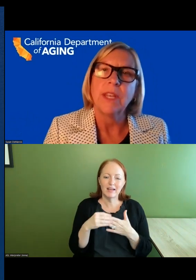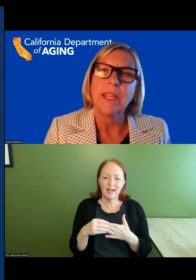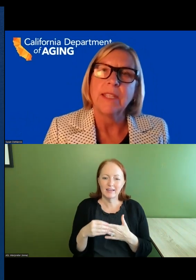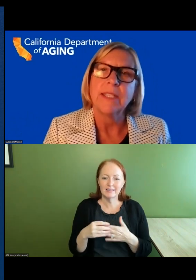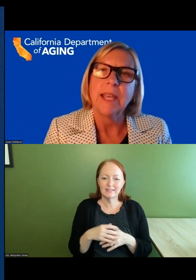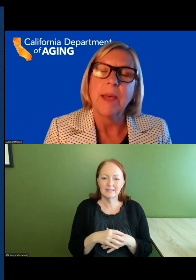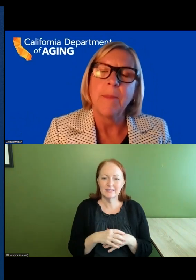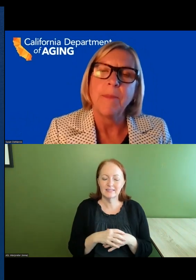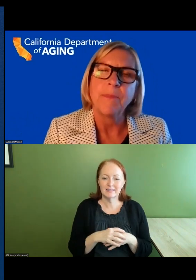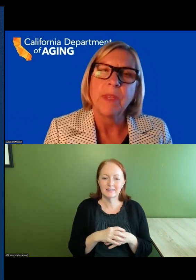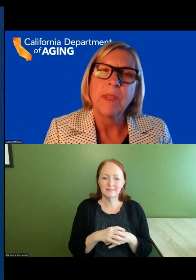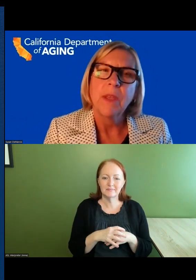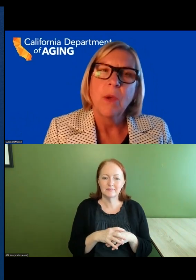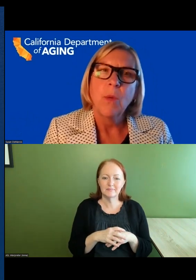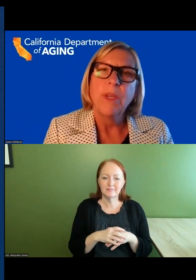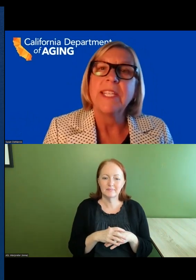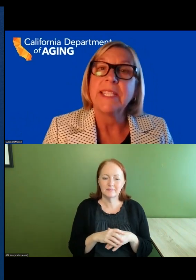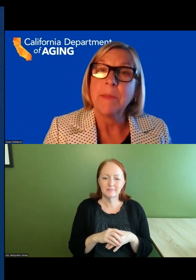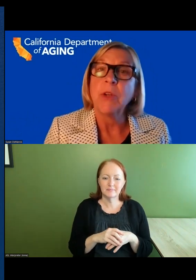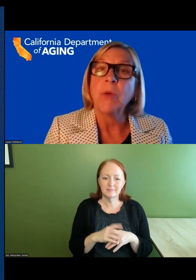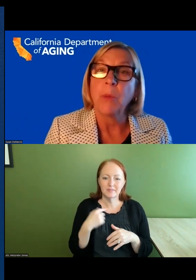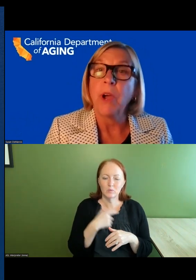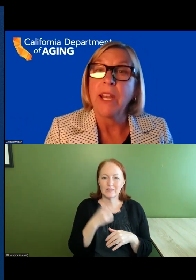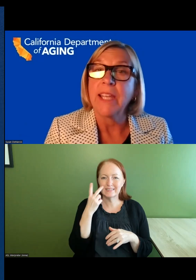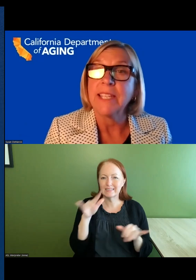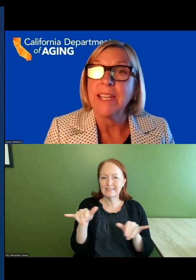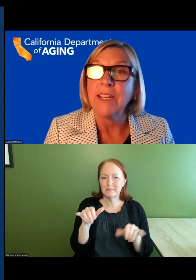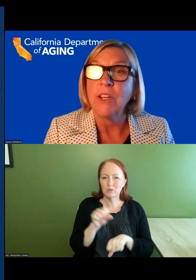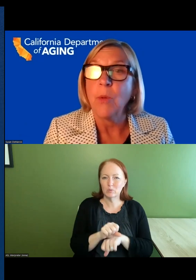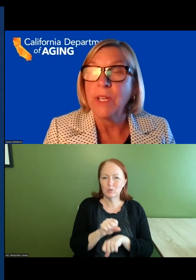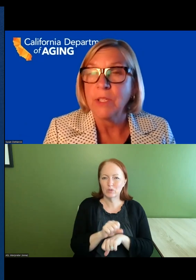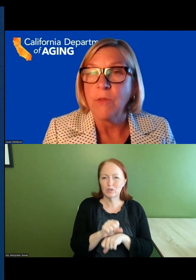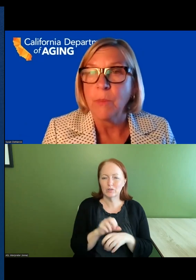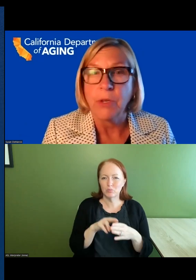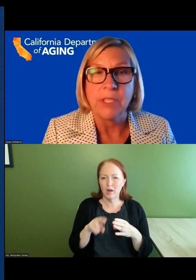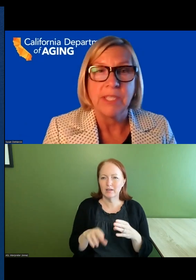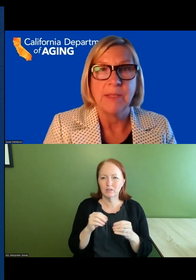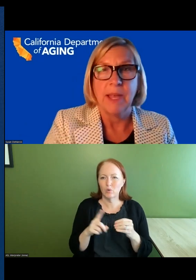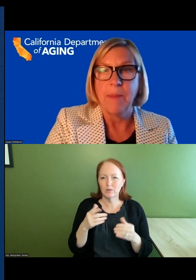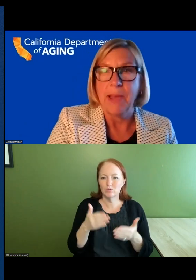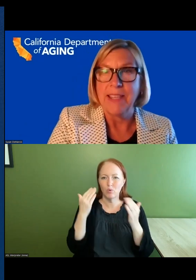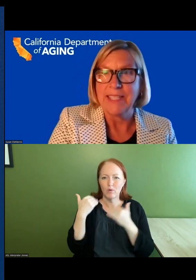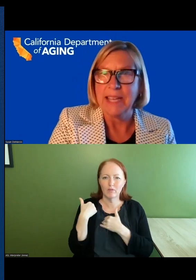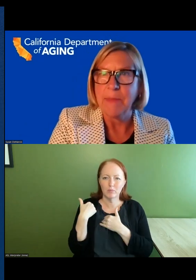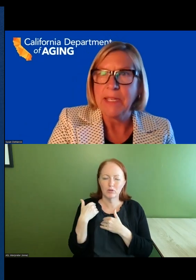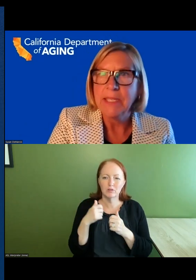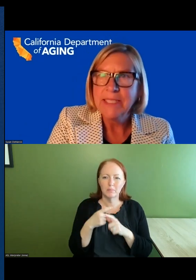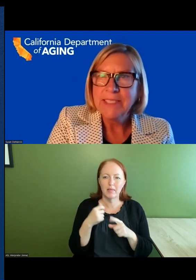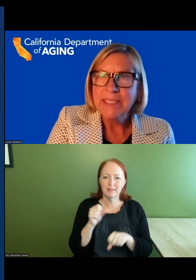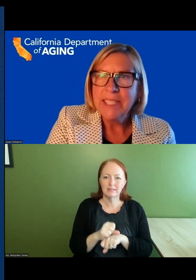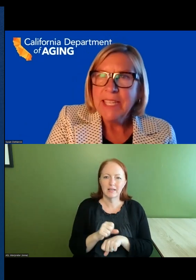that it's, we see similar work products and no one is overburdened by this